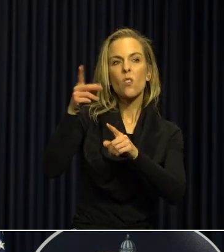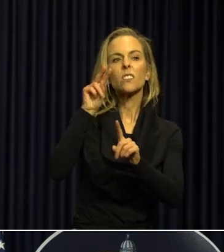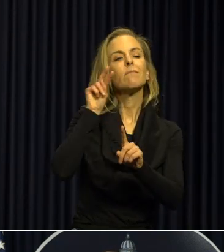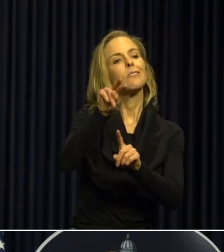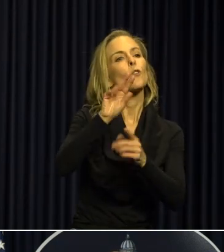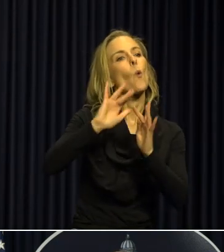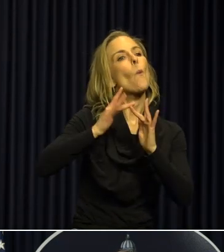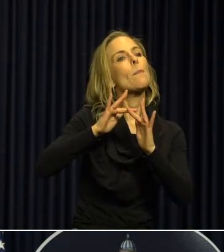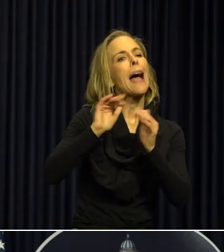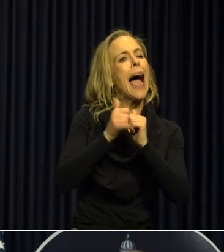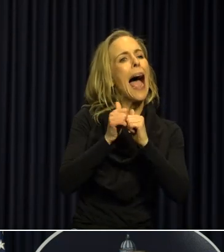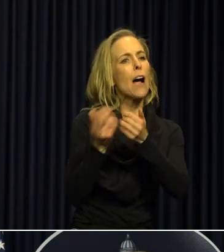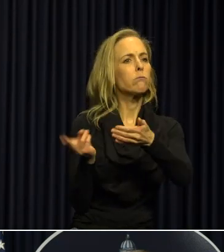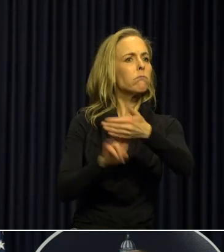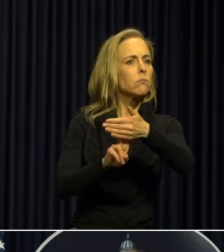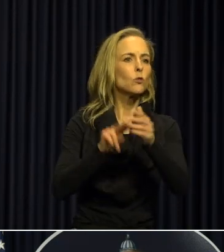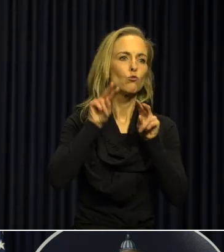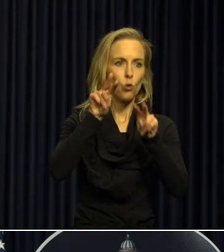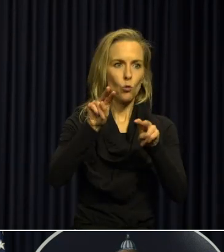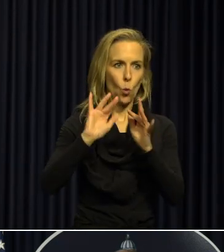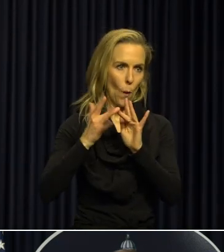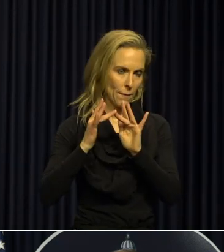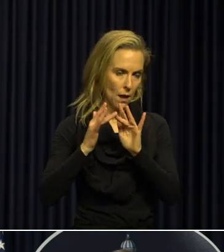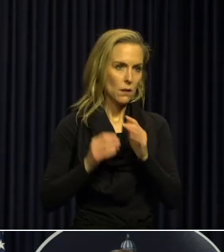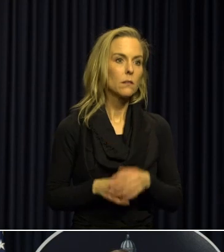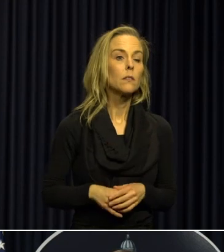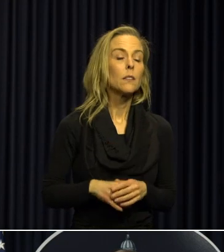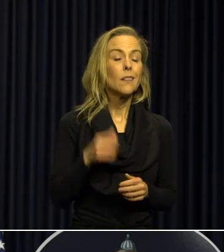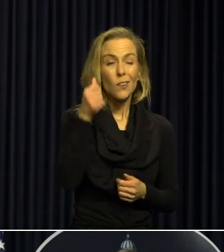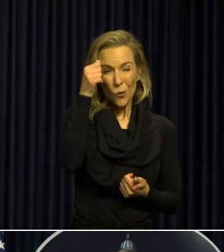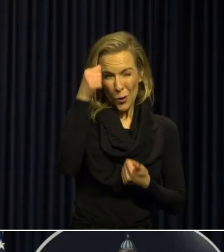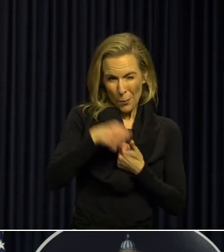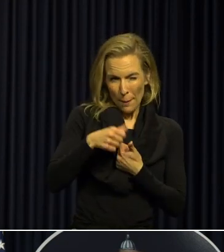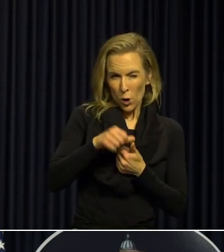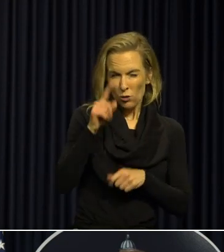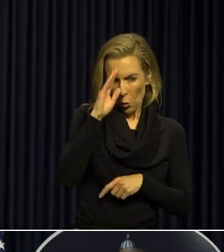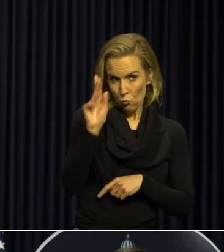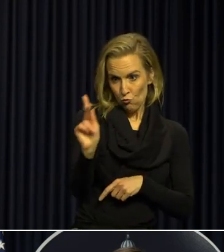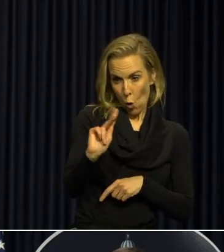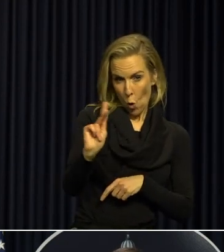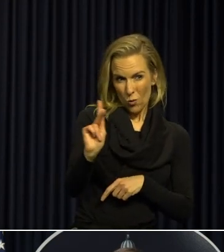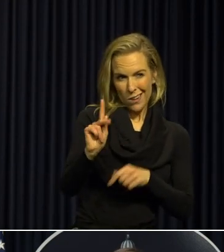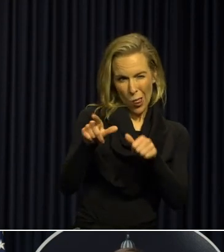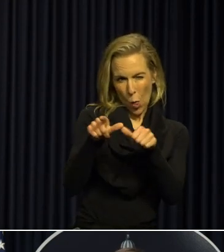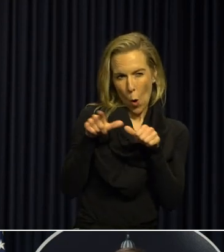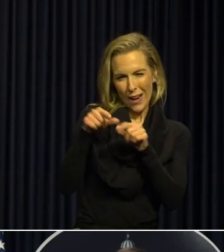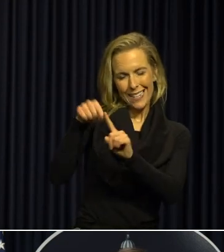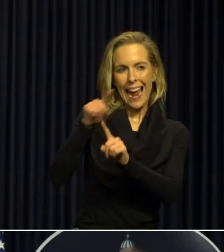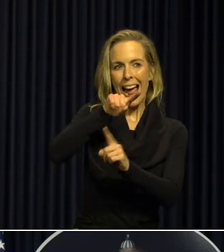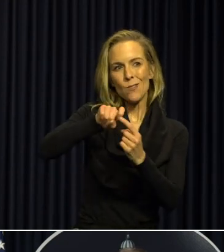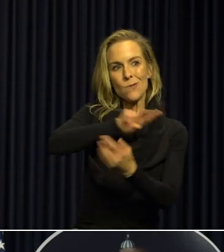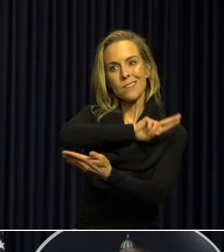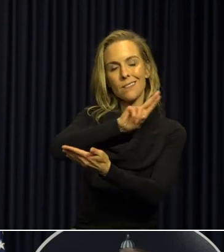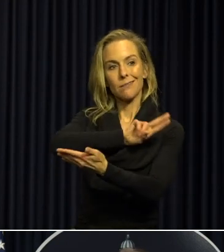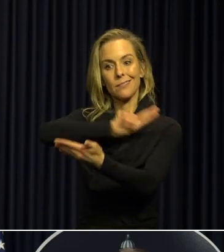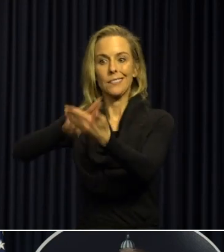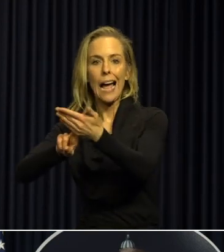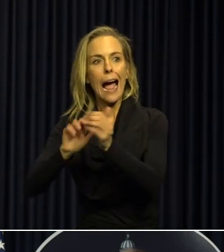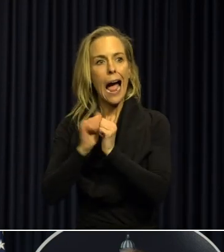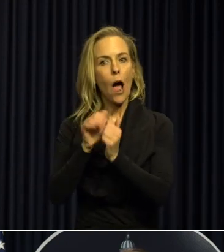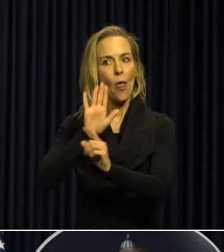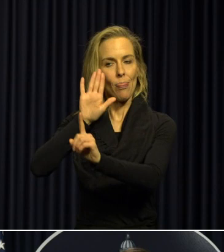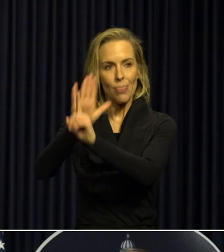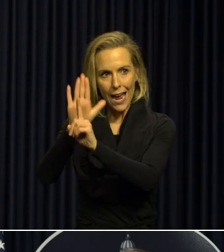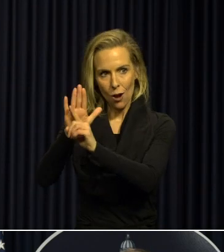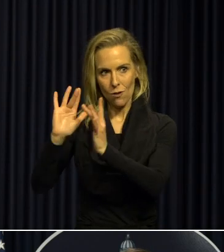all of these. Remember that the Kroger sites, you got to go through their portal. The Walgreens and the Walmart,